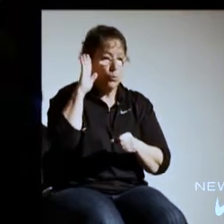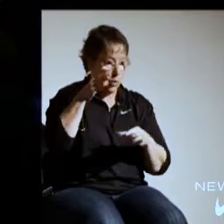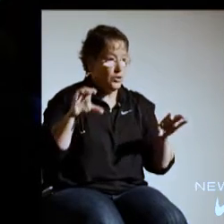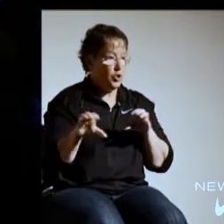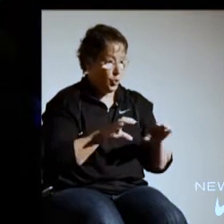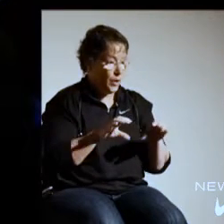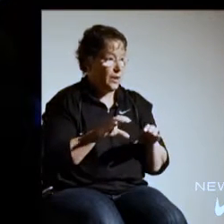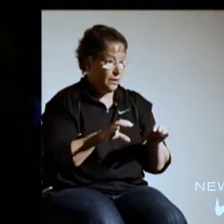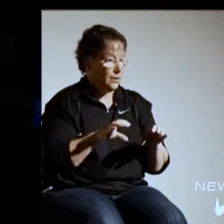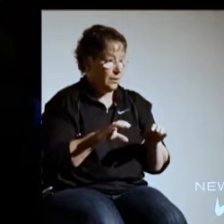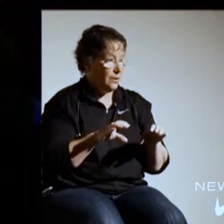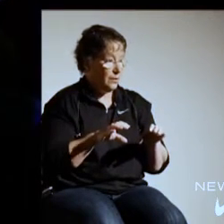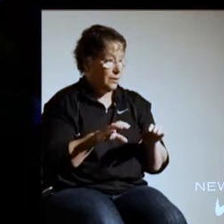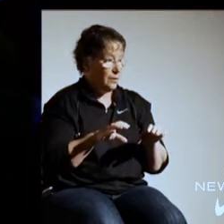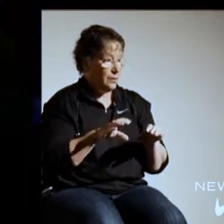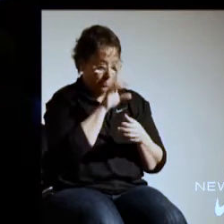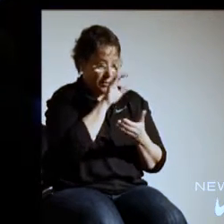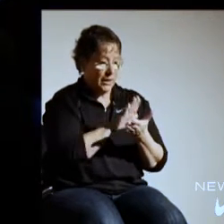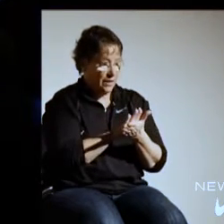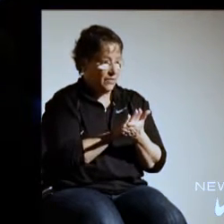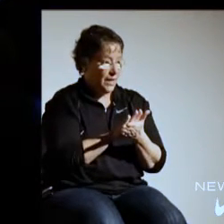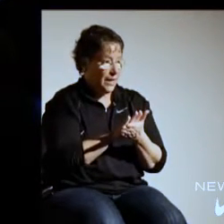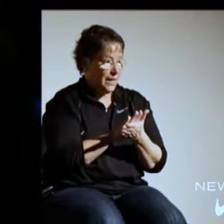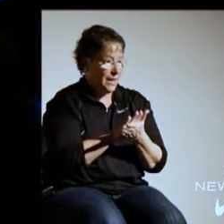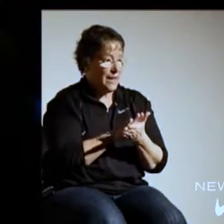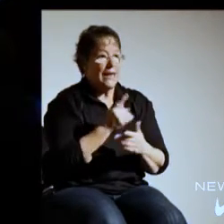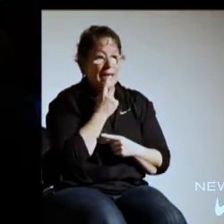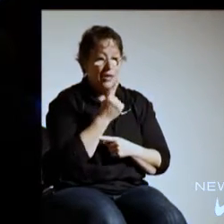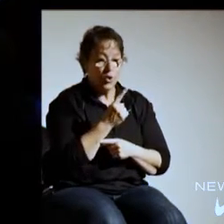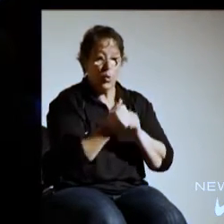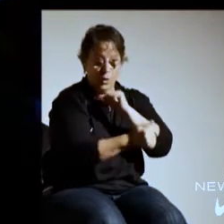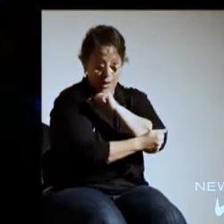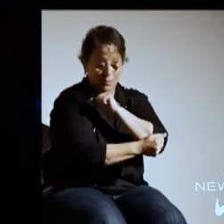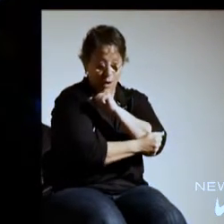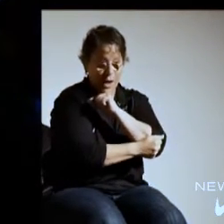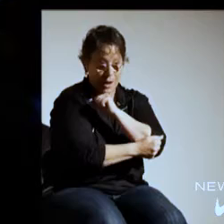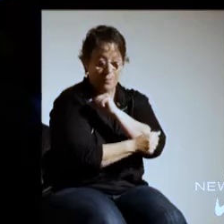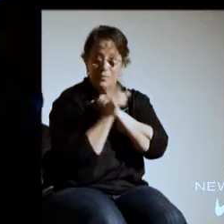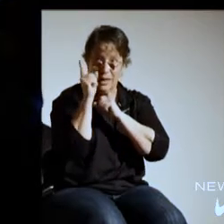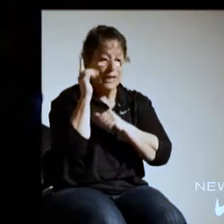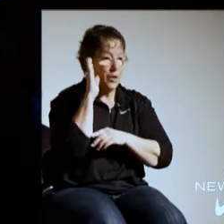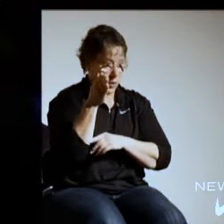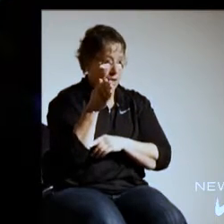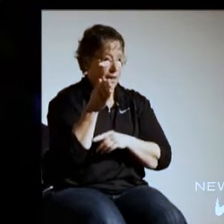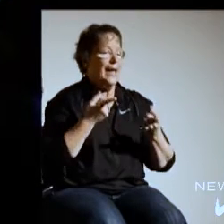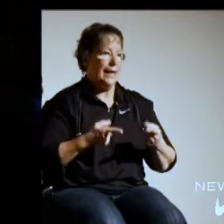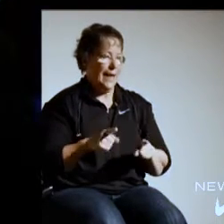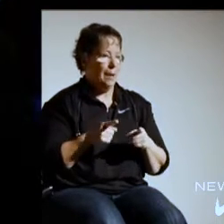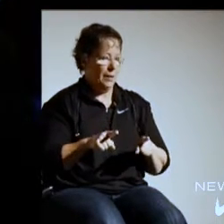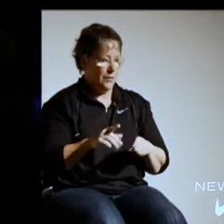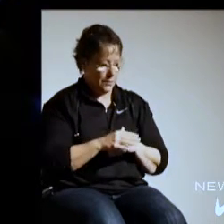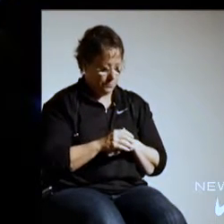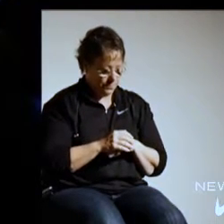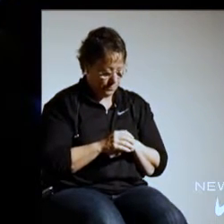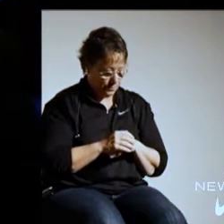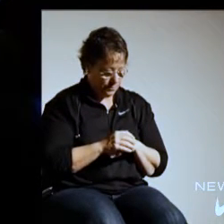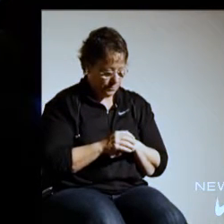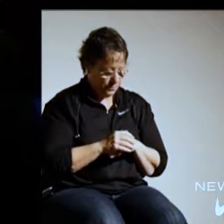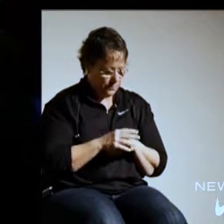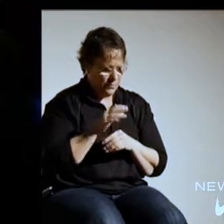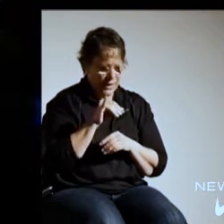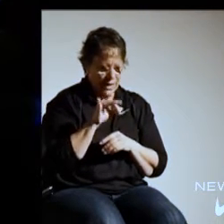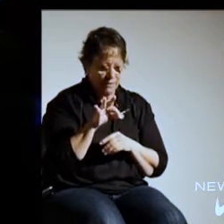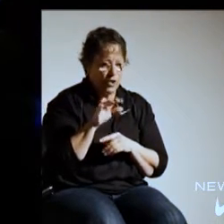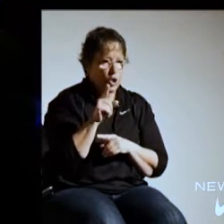God did what he said he would do in Abraham's life, and he will in your life too. Here's the potential. If you will